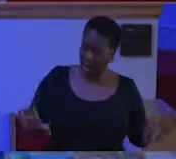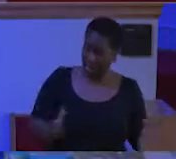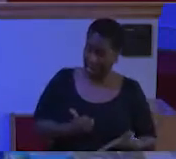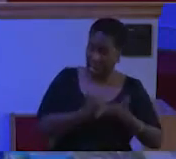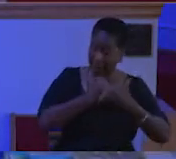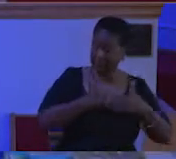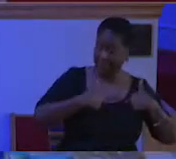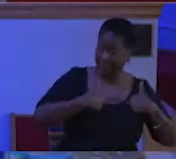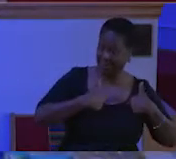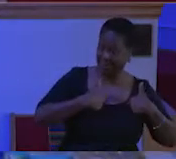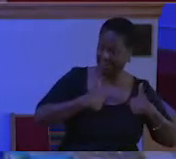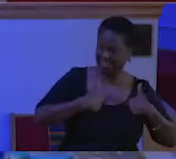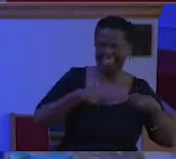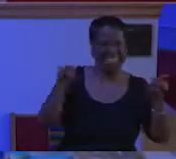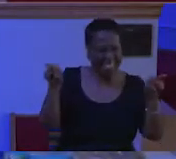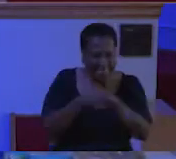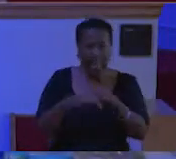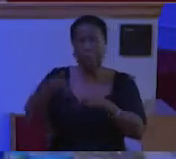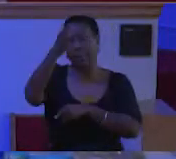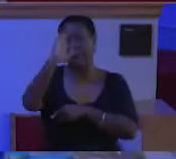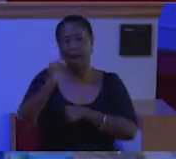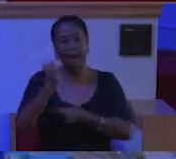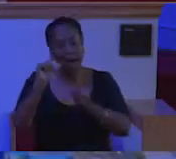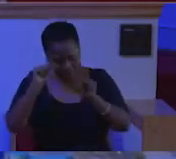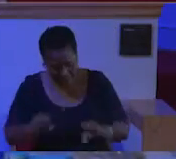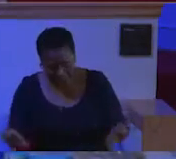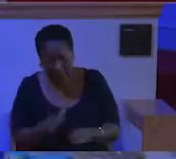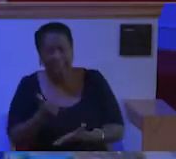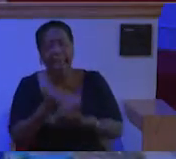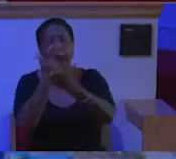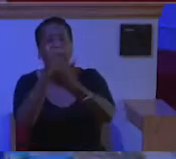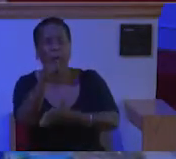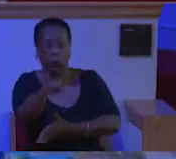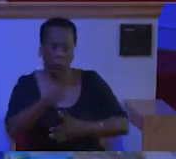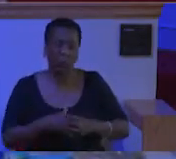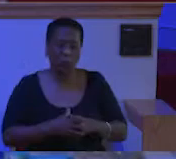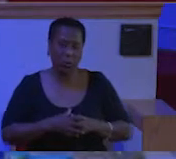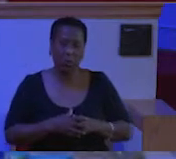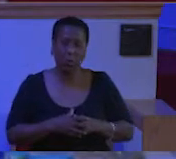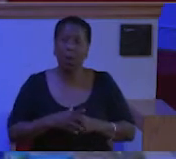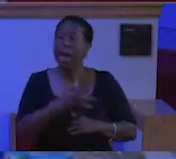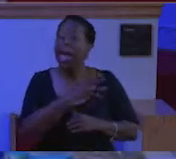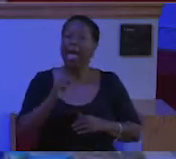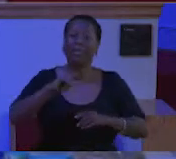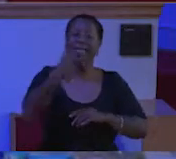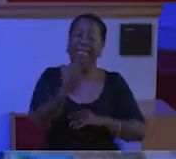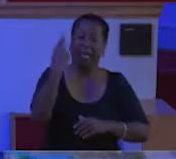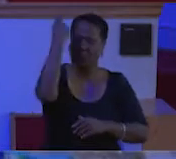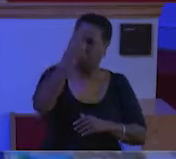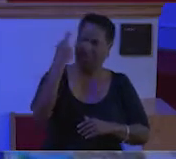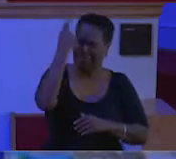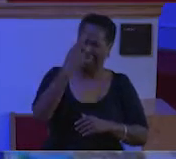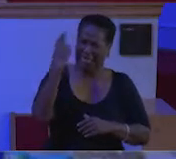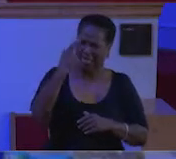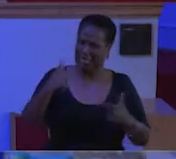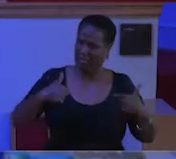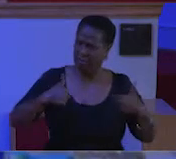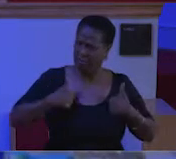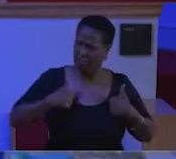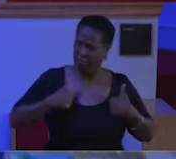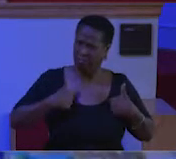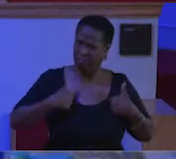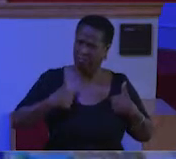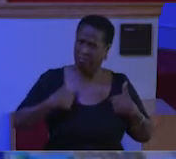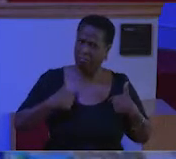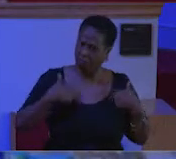me is also the God that can do something for you. And the second reason that I can have an unshaken hope